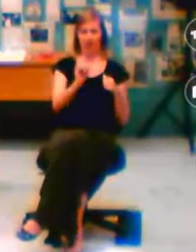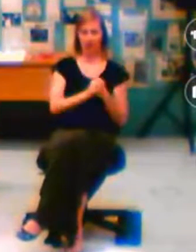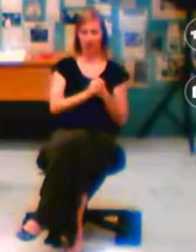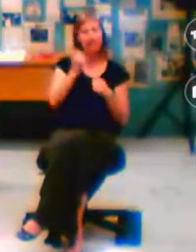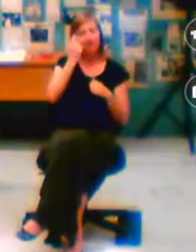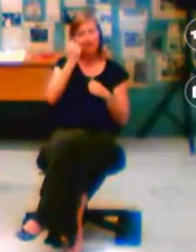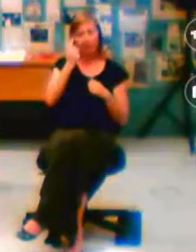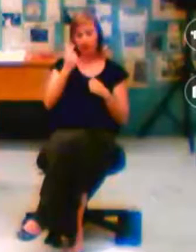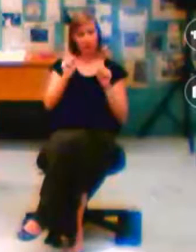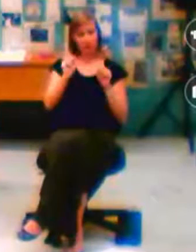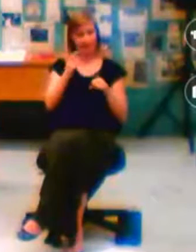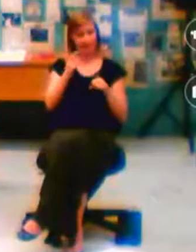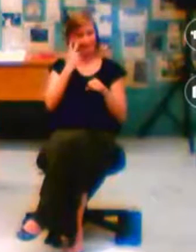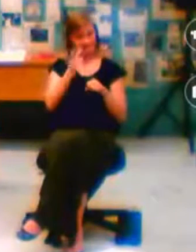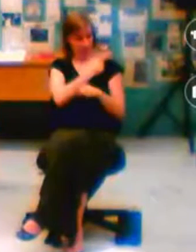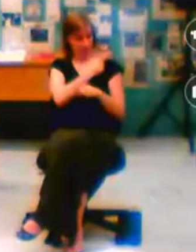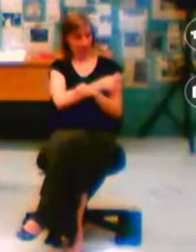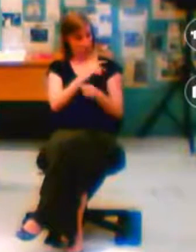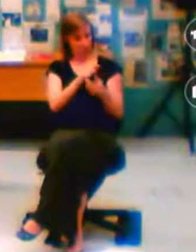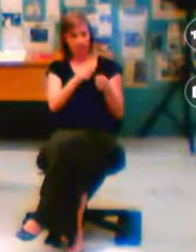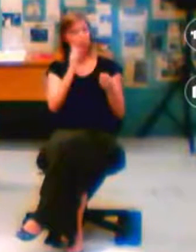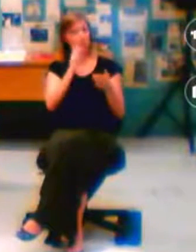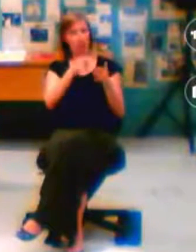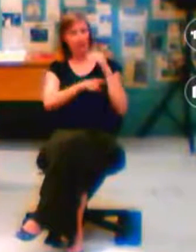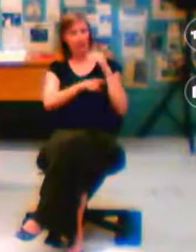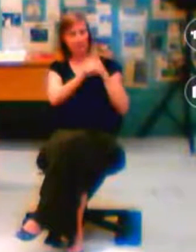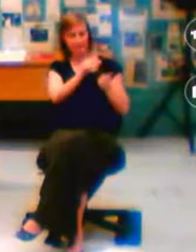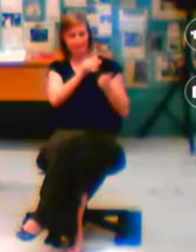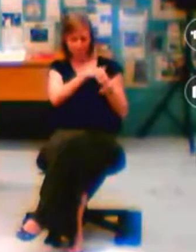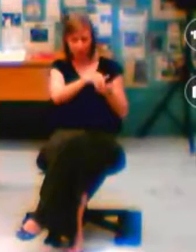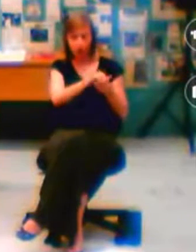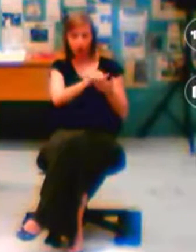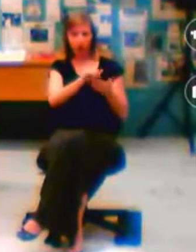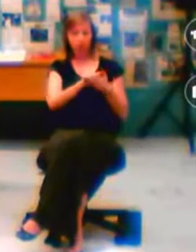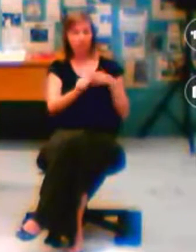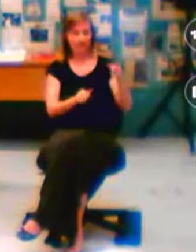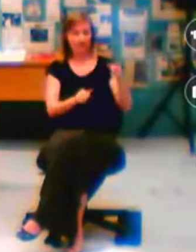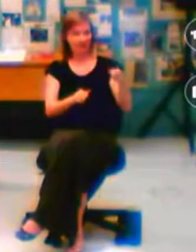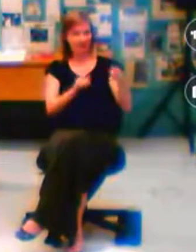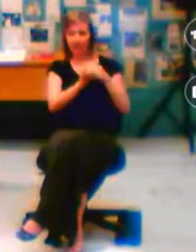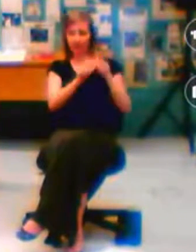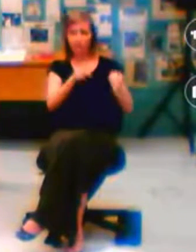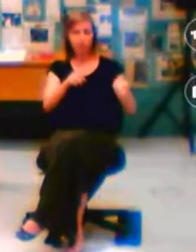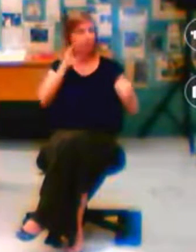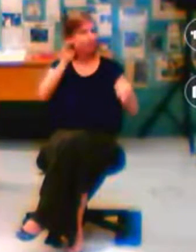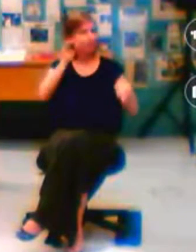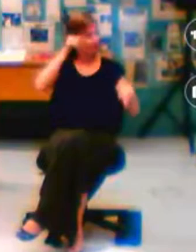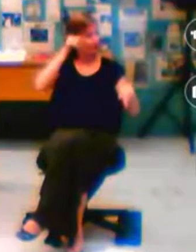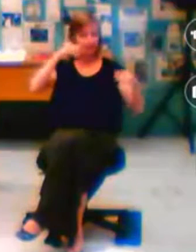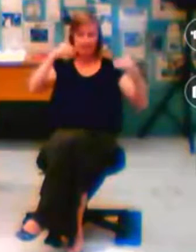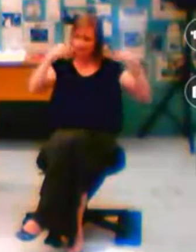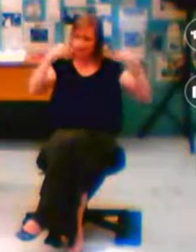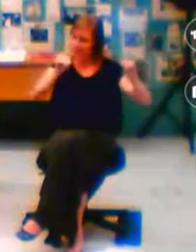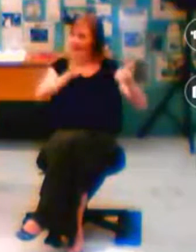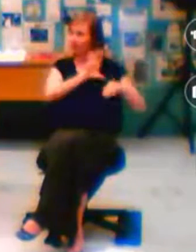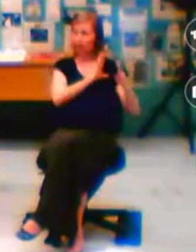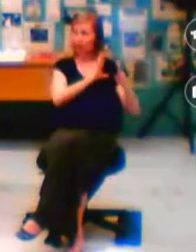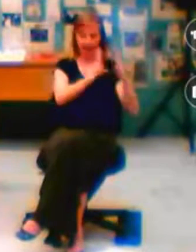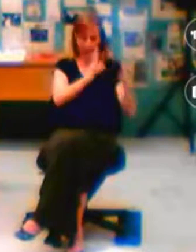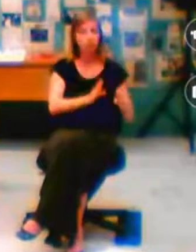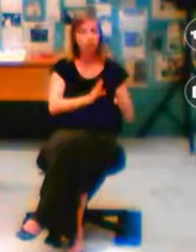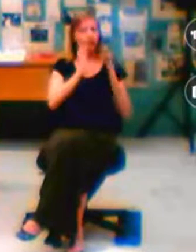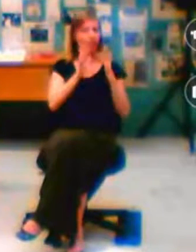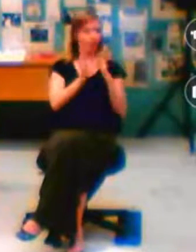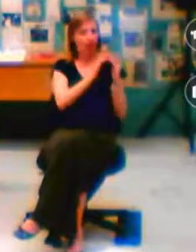somehow make a value statement around what it should cost for healthcare. Because I can tell you, I've seen patients